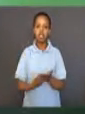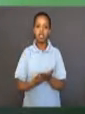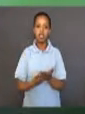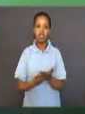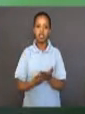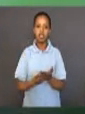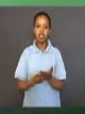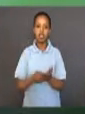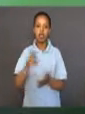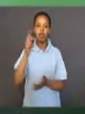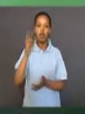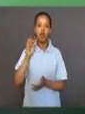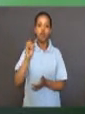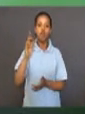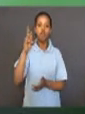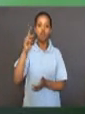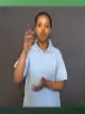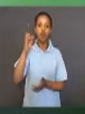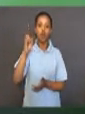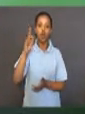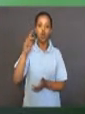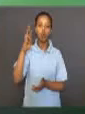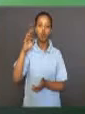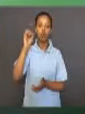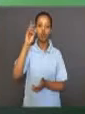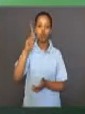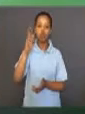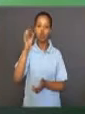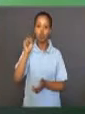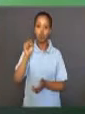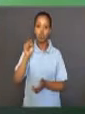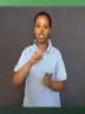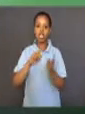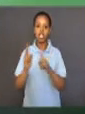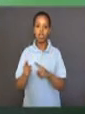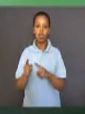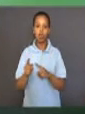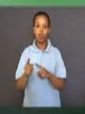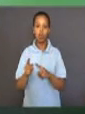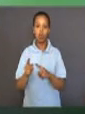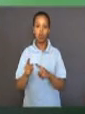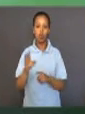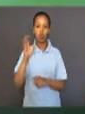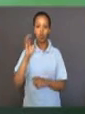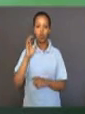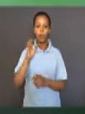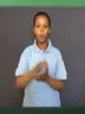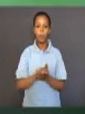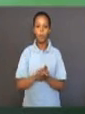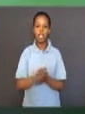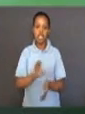by photoautotrophs has made it possible for aerobic type of